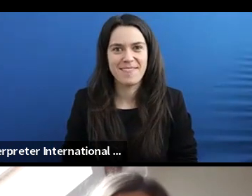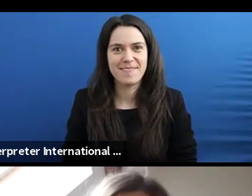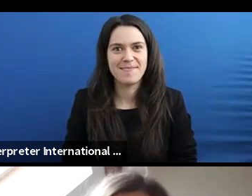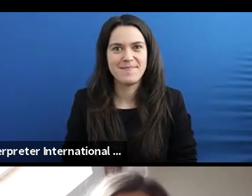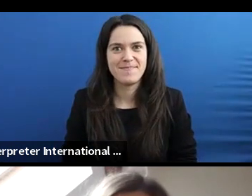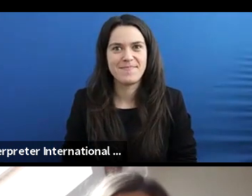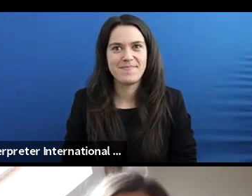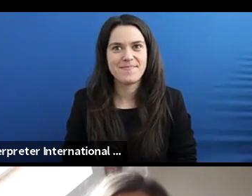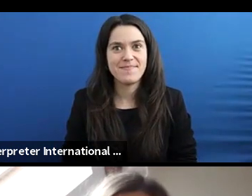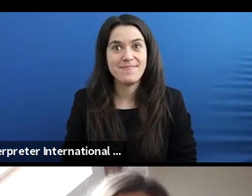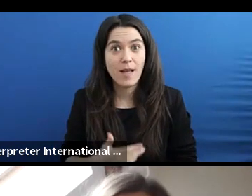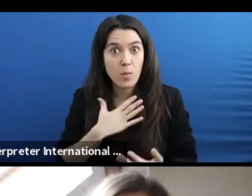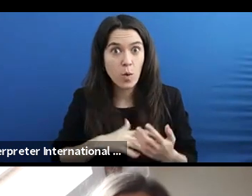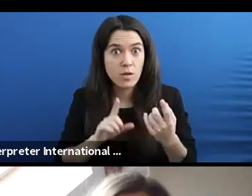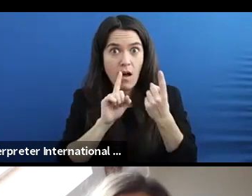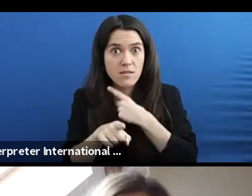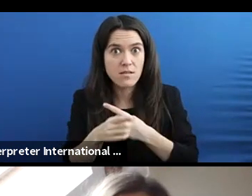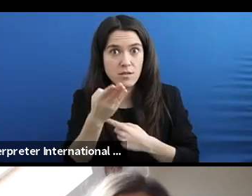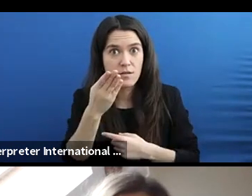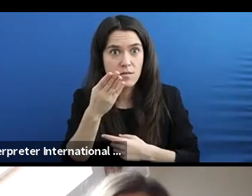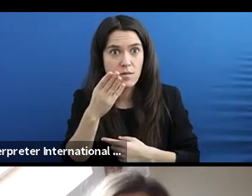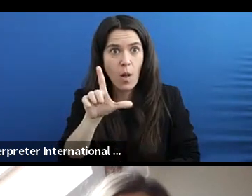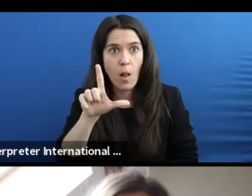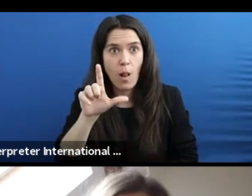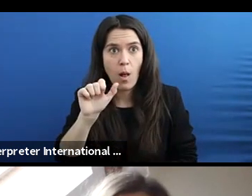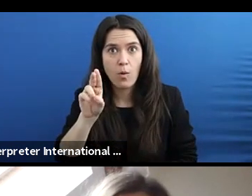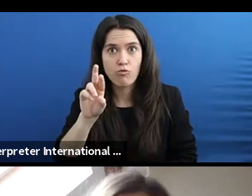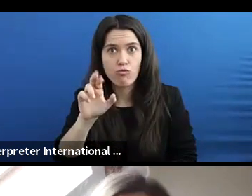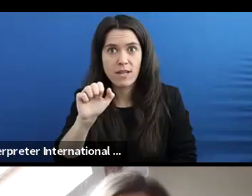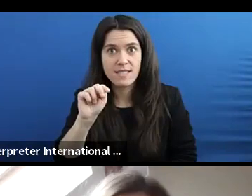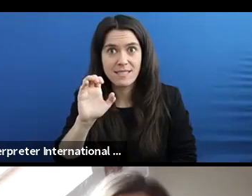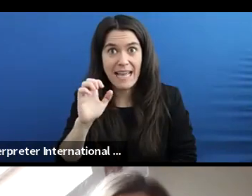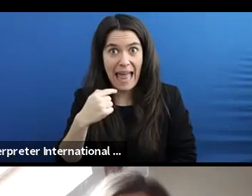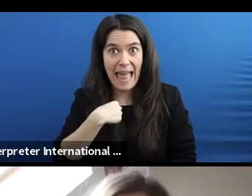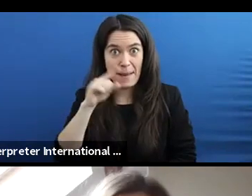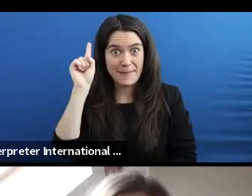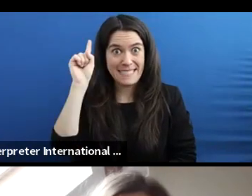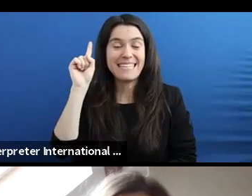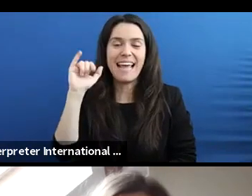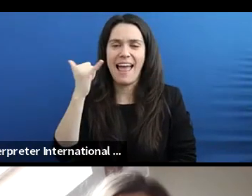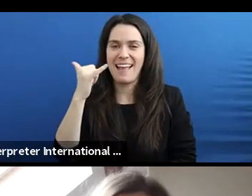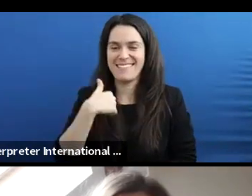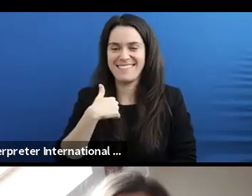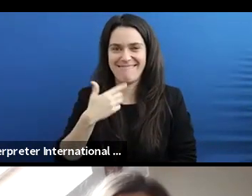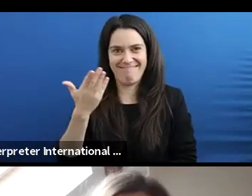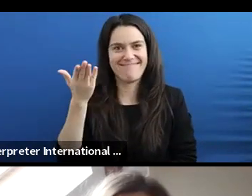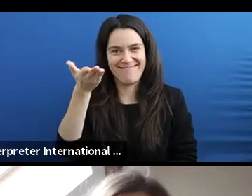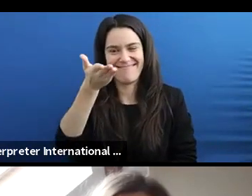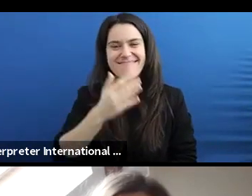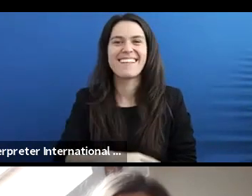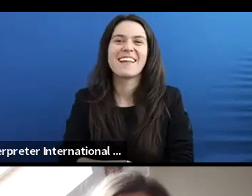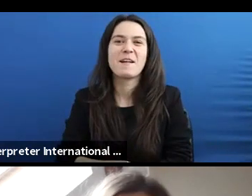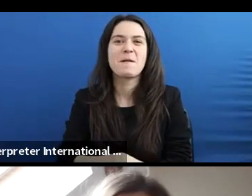Would you like to answer this question? It's my turn to answer. Yes, please. Yes.